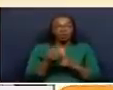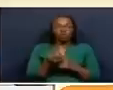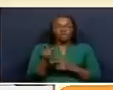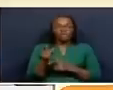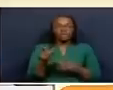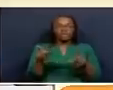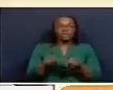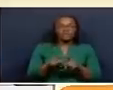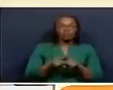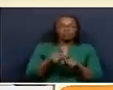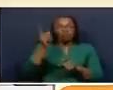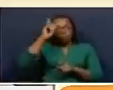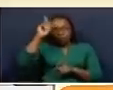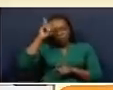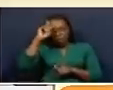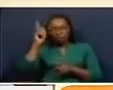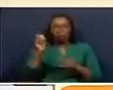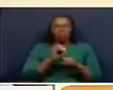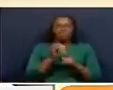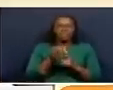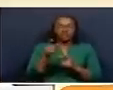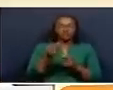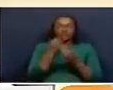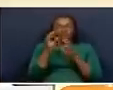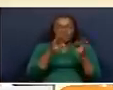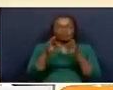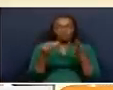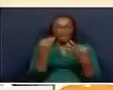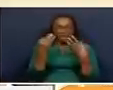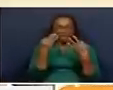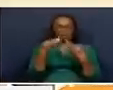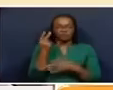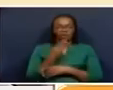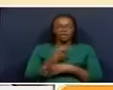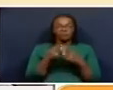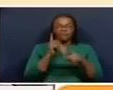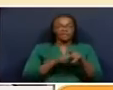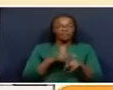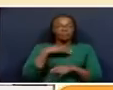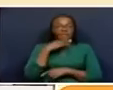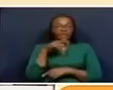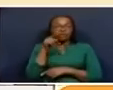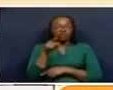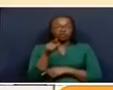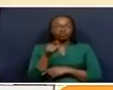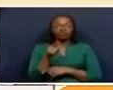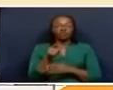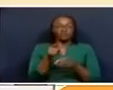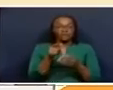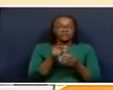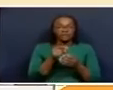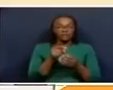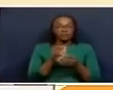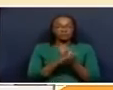economics that you are articulating to us? And when you dance, what you do is that you appeal to the emotions of